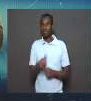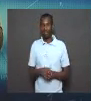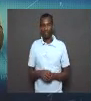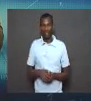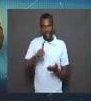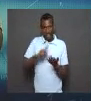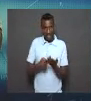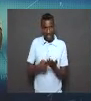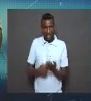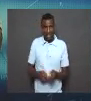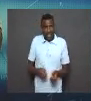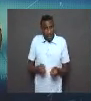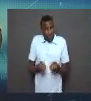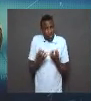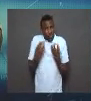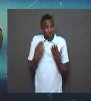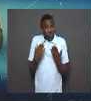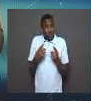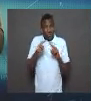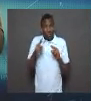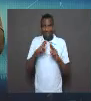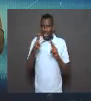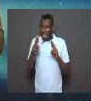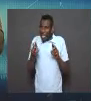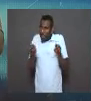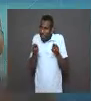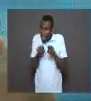But there are many that are close enough.